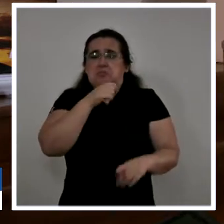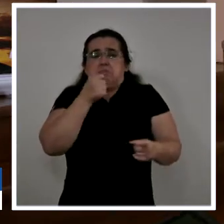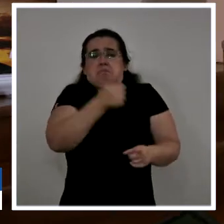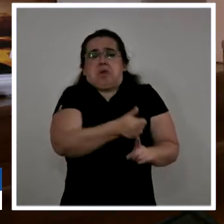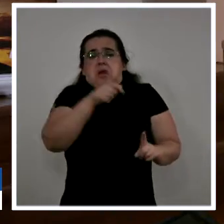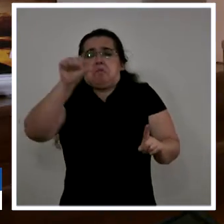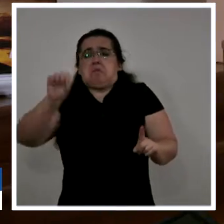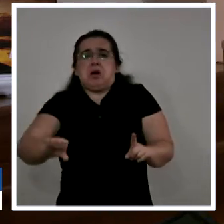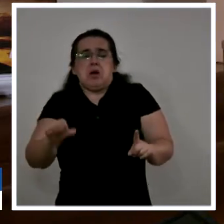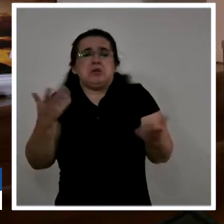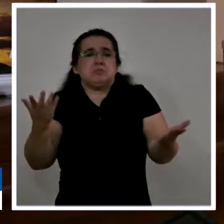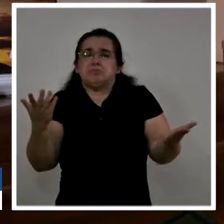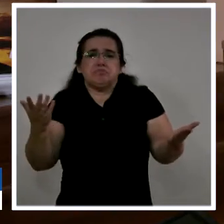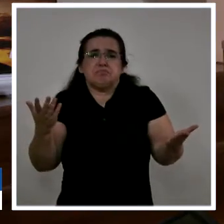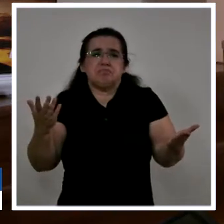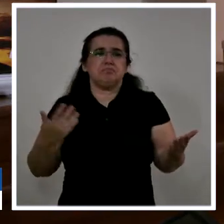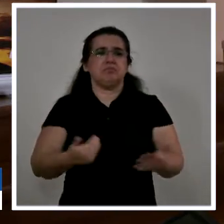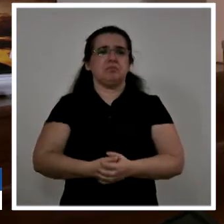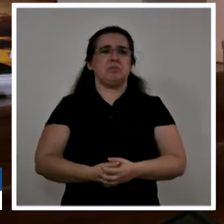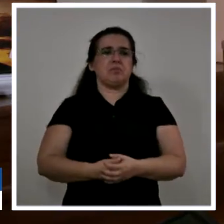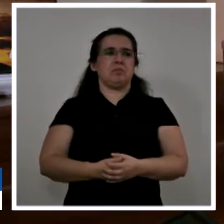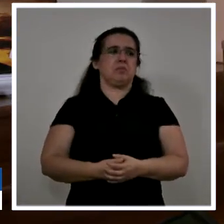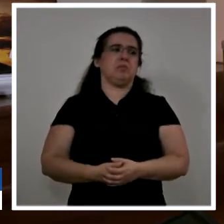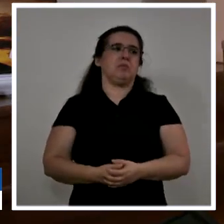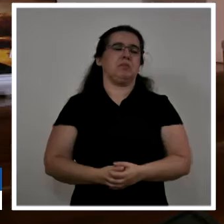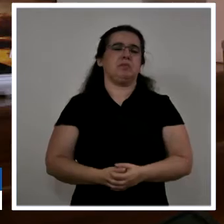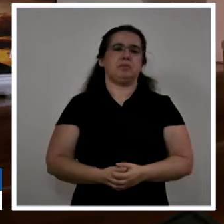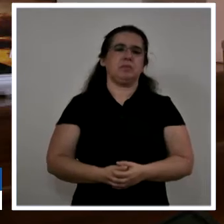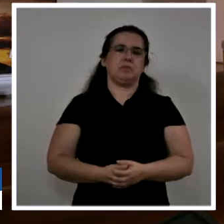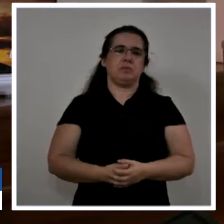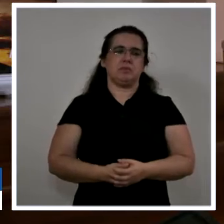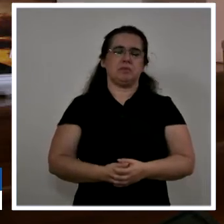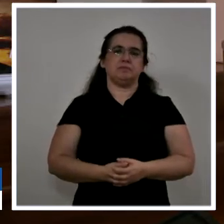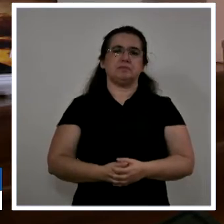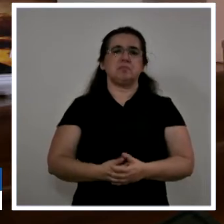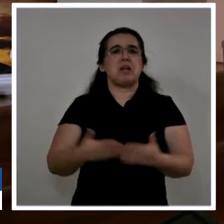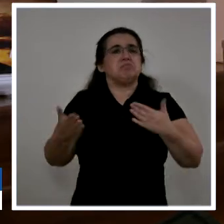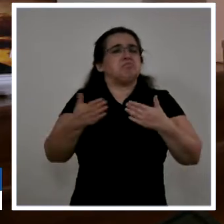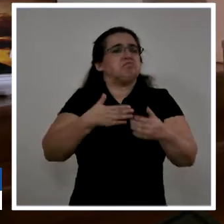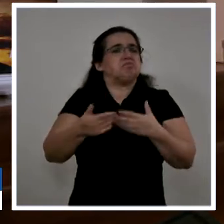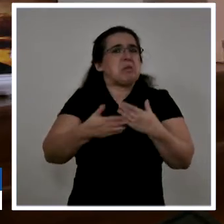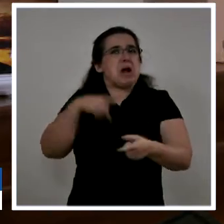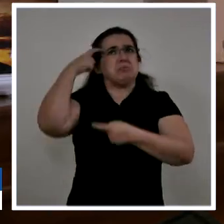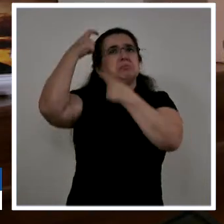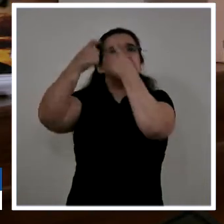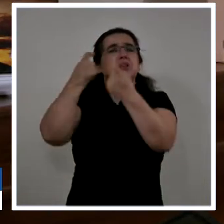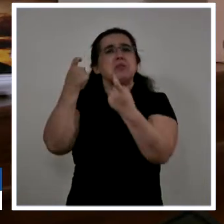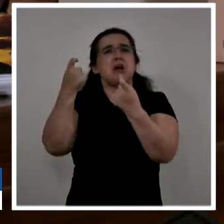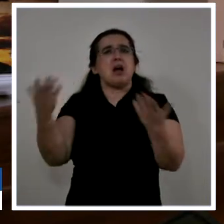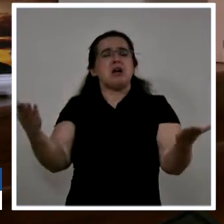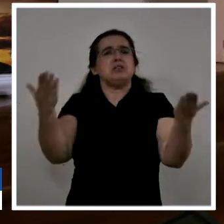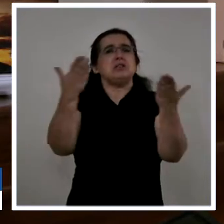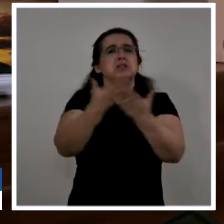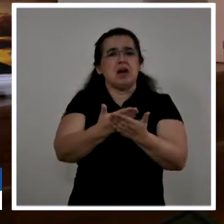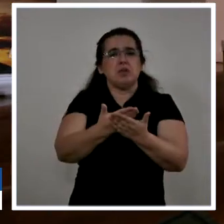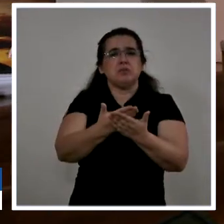No matter what you think about the relationship between genes and behavior. E não importa o que possamos pensar em relação à relação entre